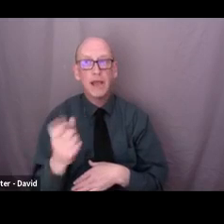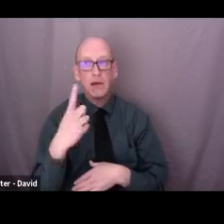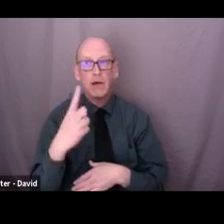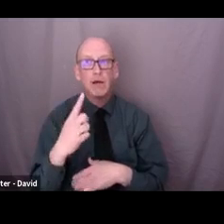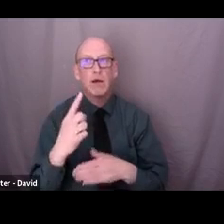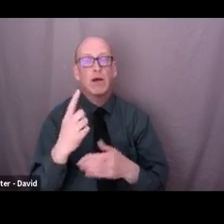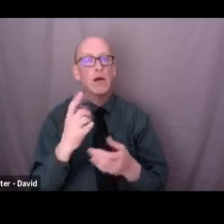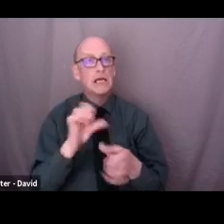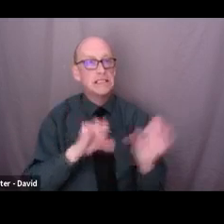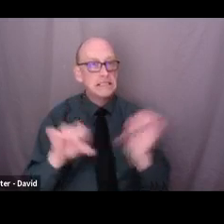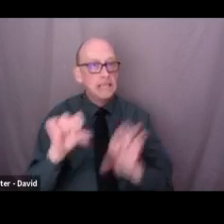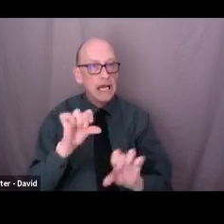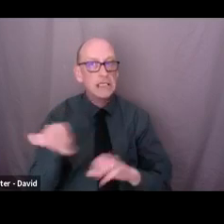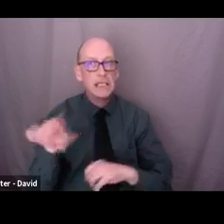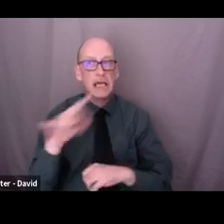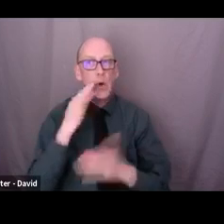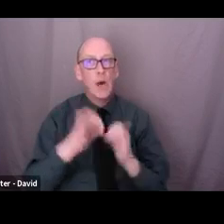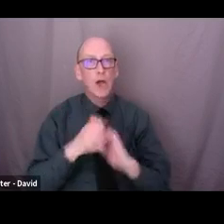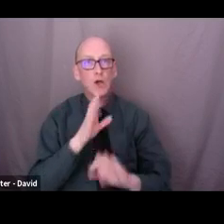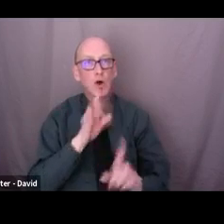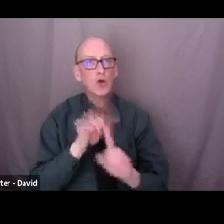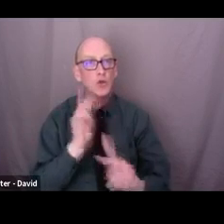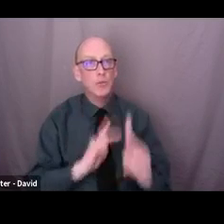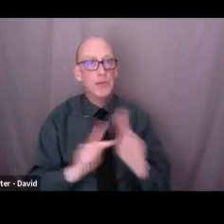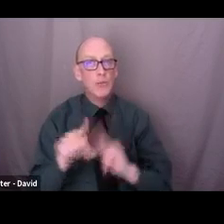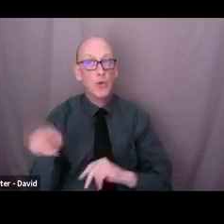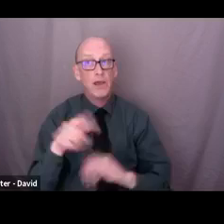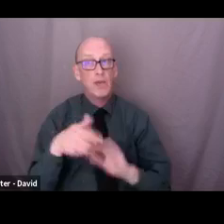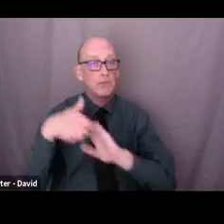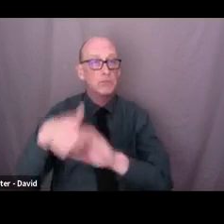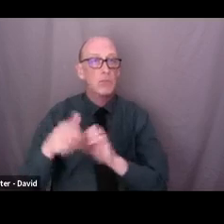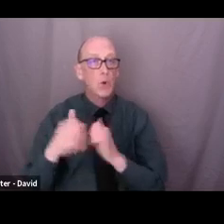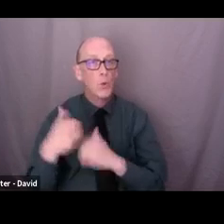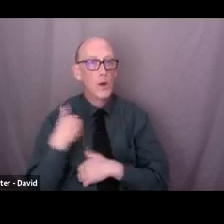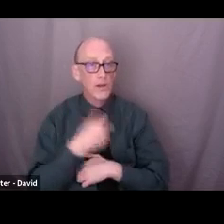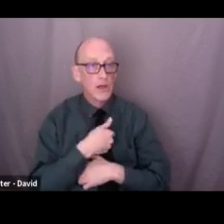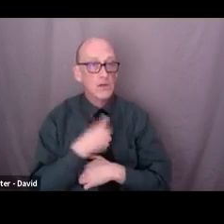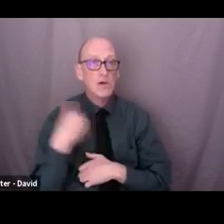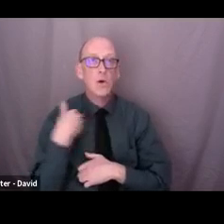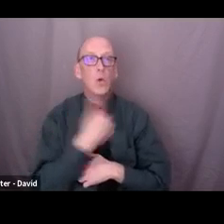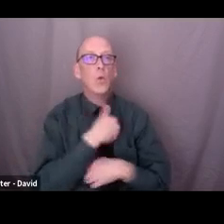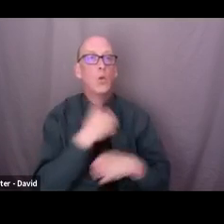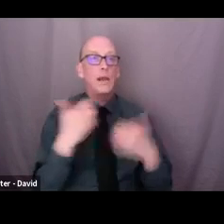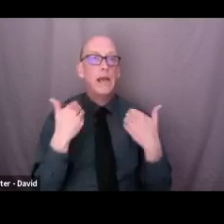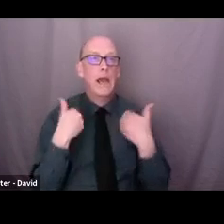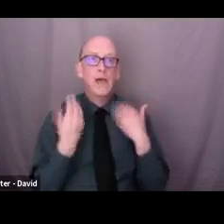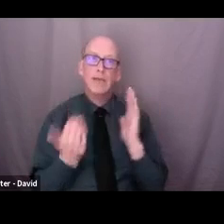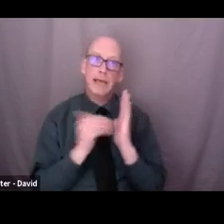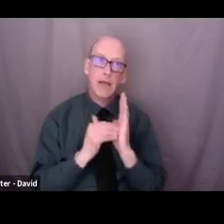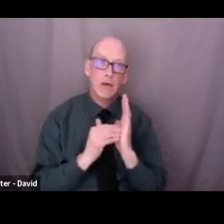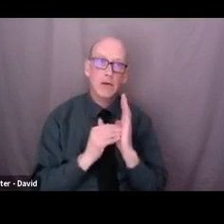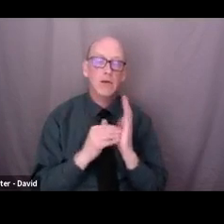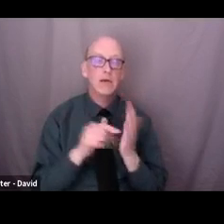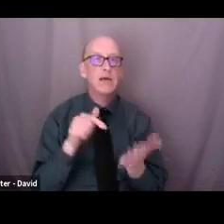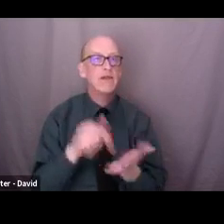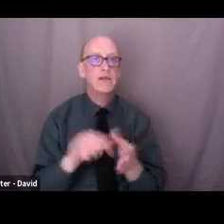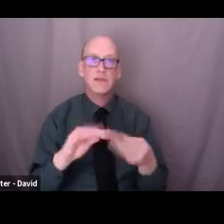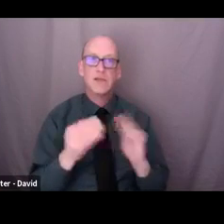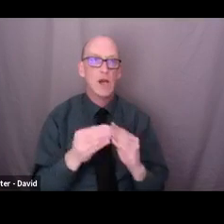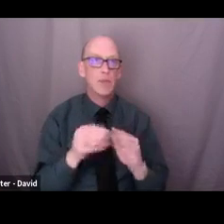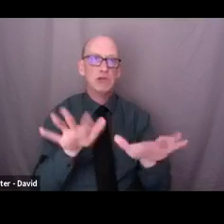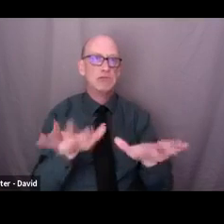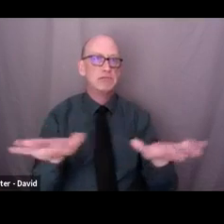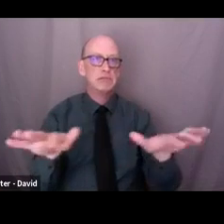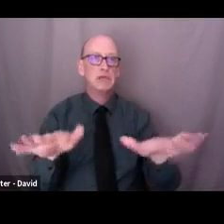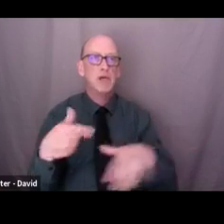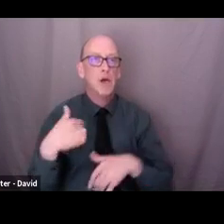to people, and they've just been right there with us. So we have again, this is just a number that's out there right now. We have